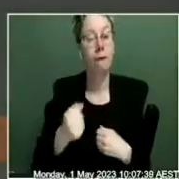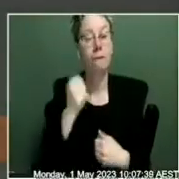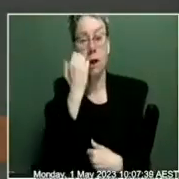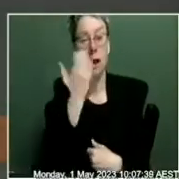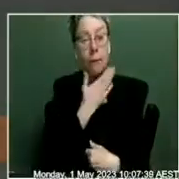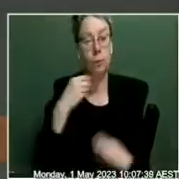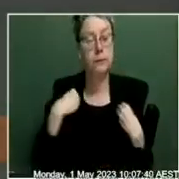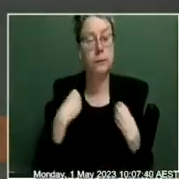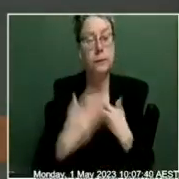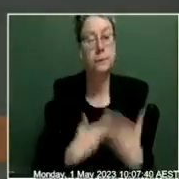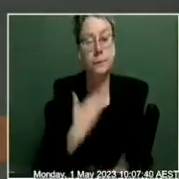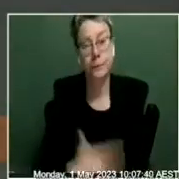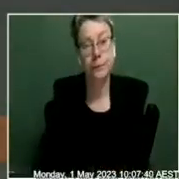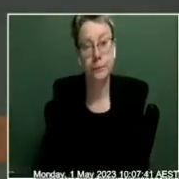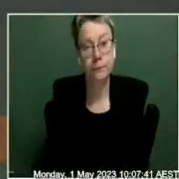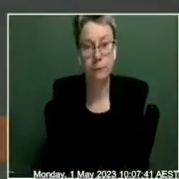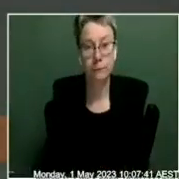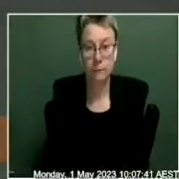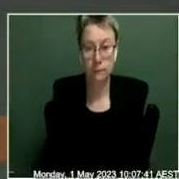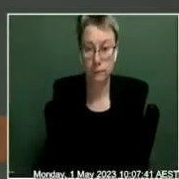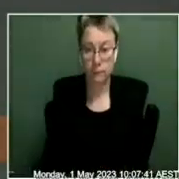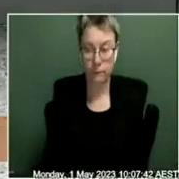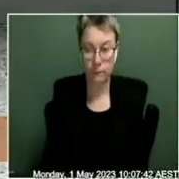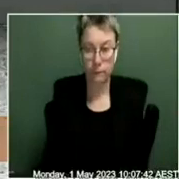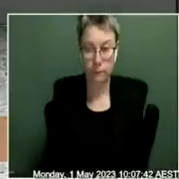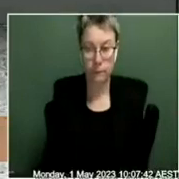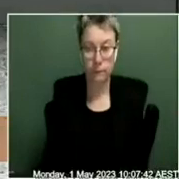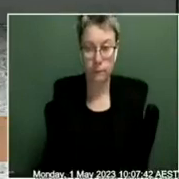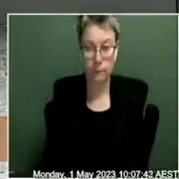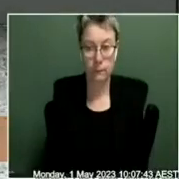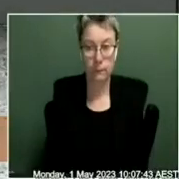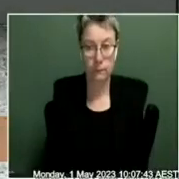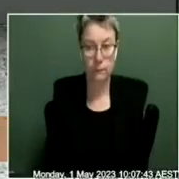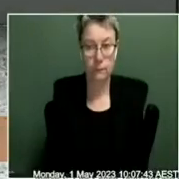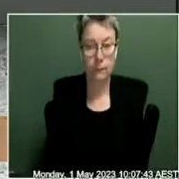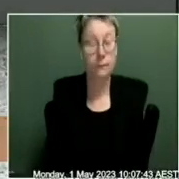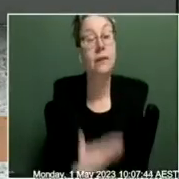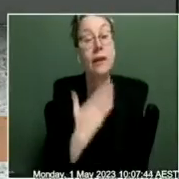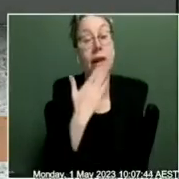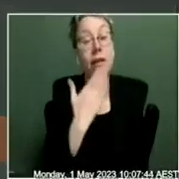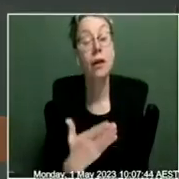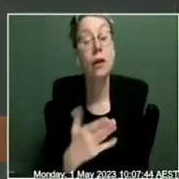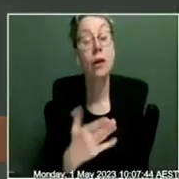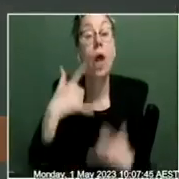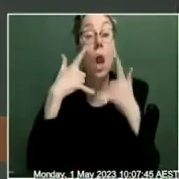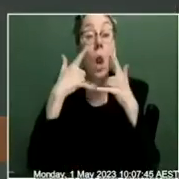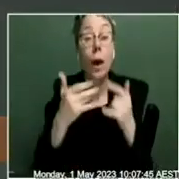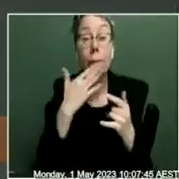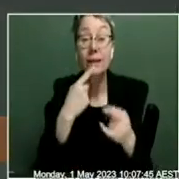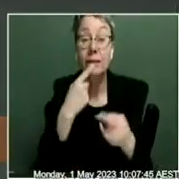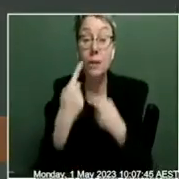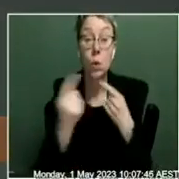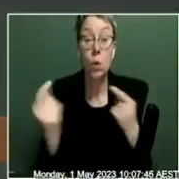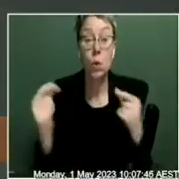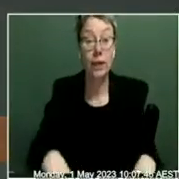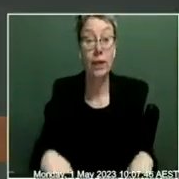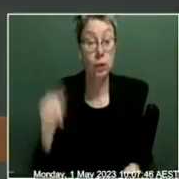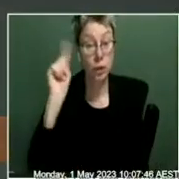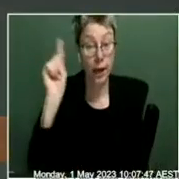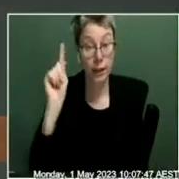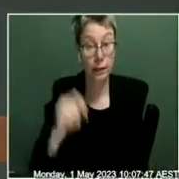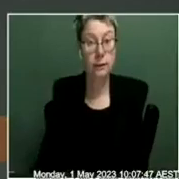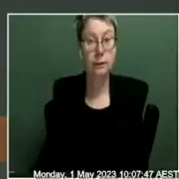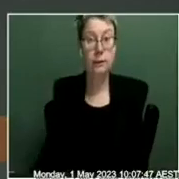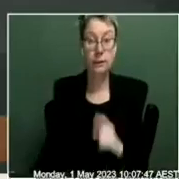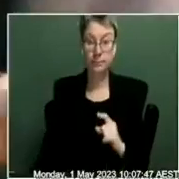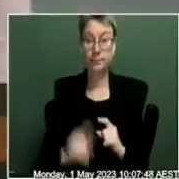Council, may I have appearances, please? Sirala Fitzgerald, Council Assisting. Commissioners, my name is Elizabeth Bennett and I appear